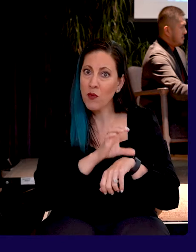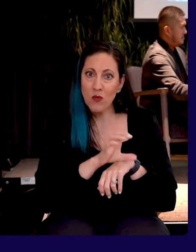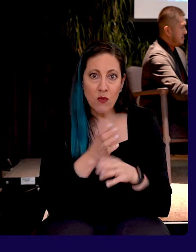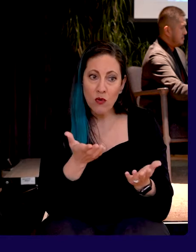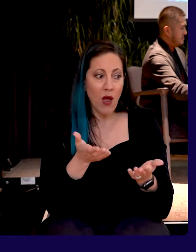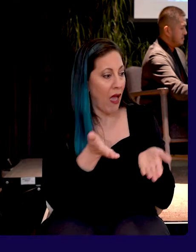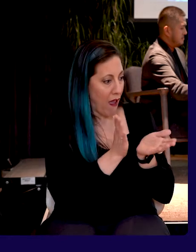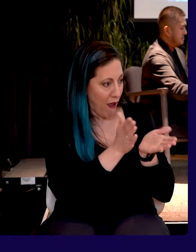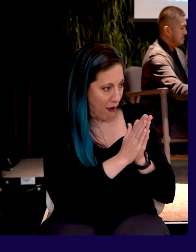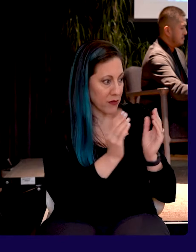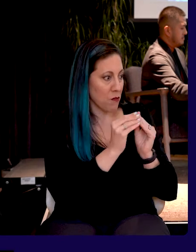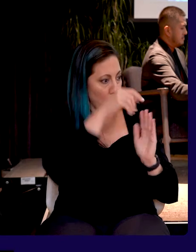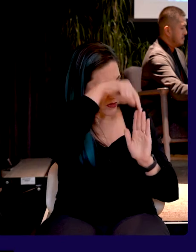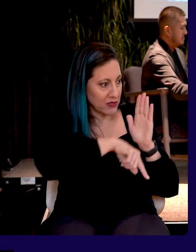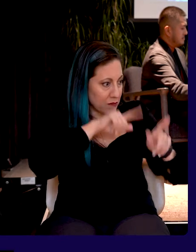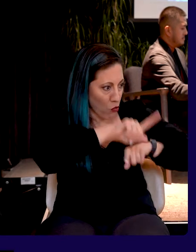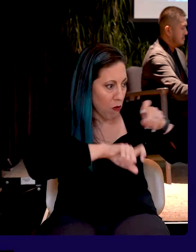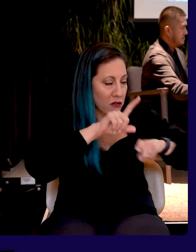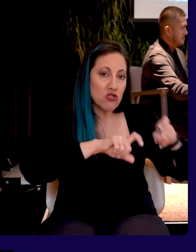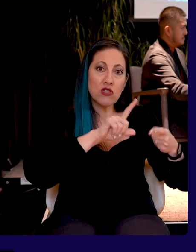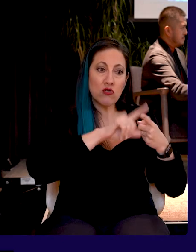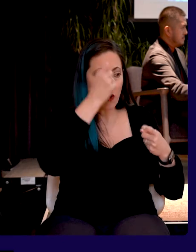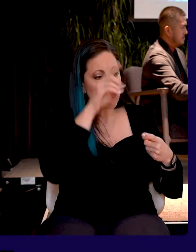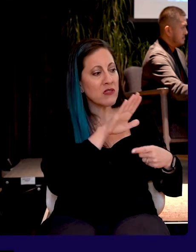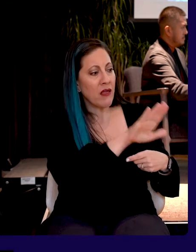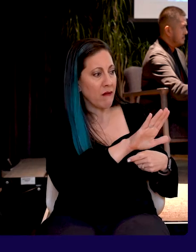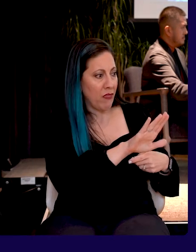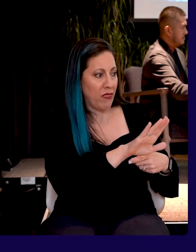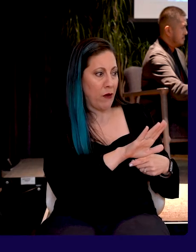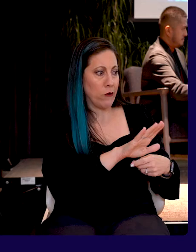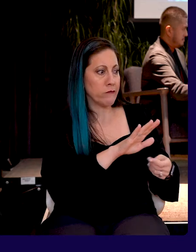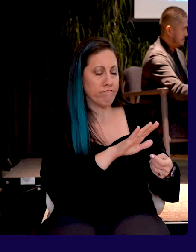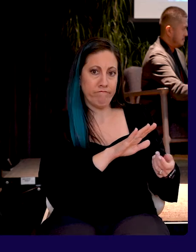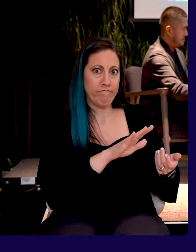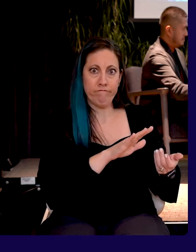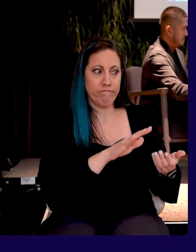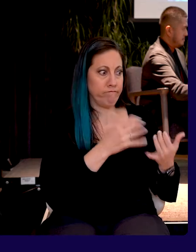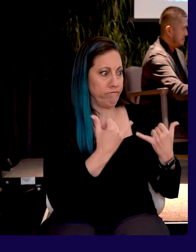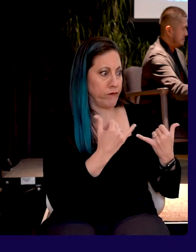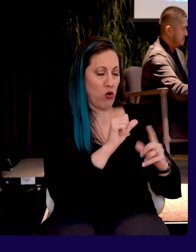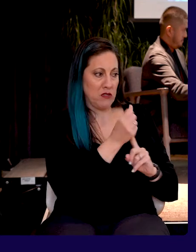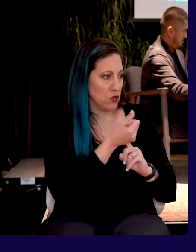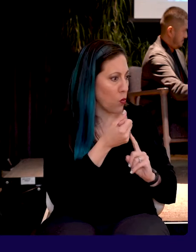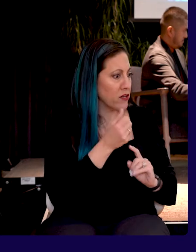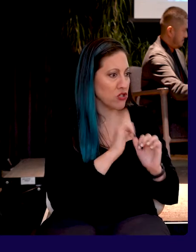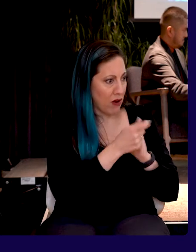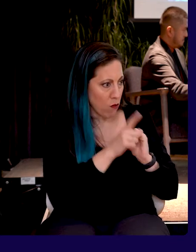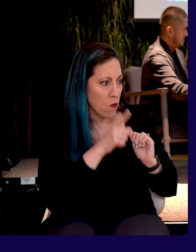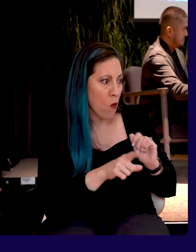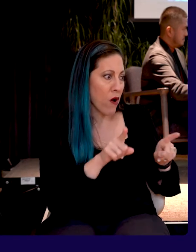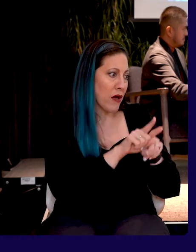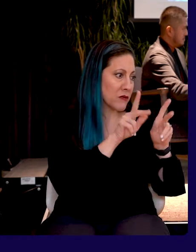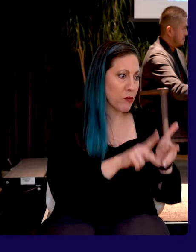those deeper questions to really get to how they are doing as people versus how they're doing as,